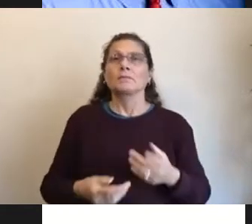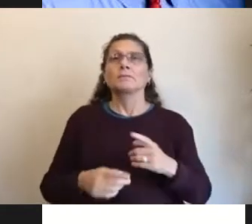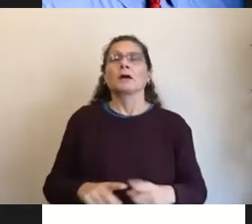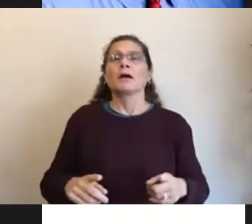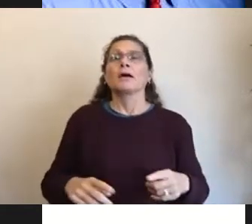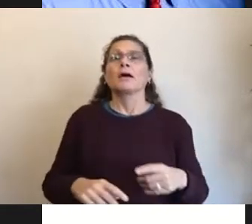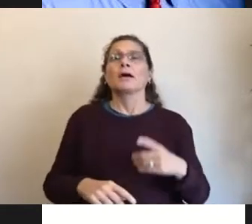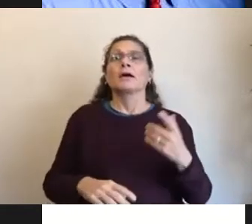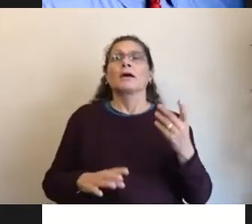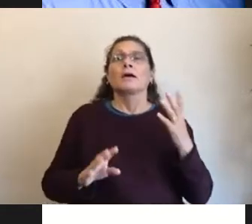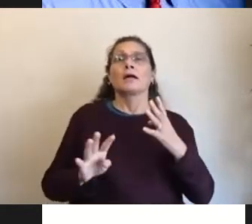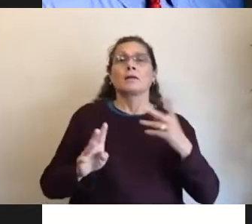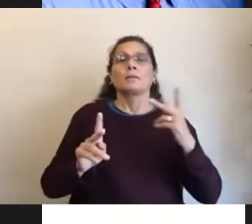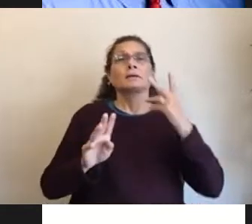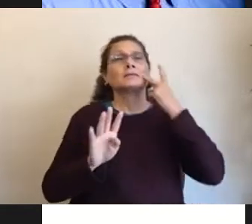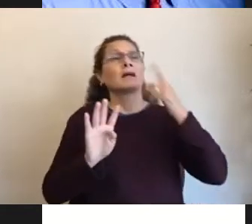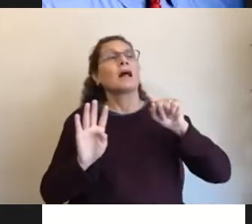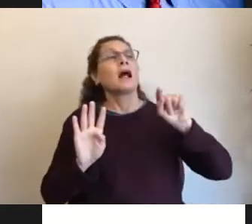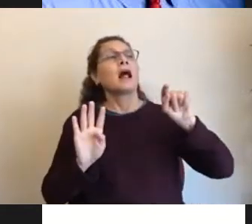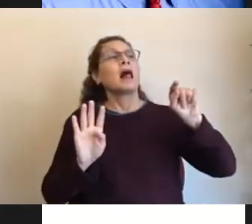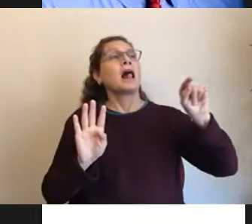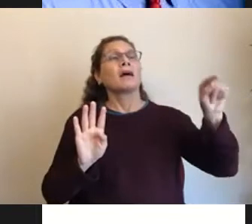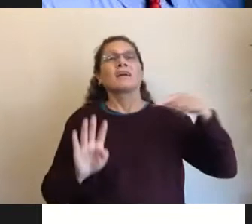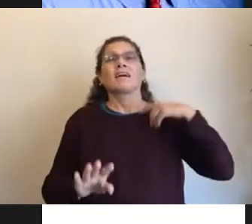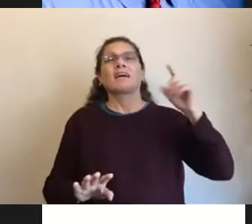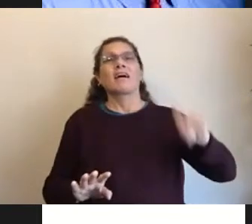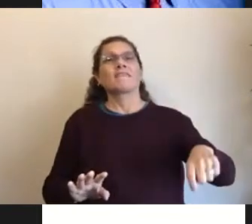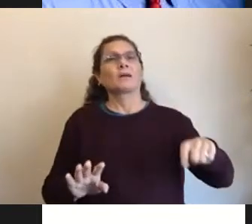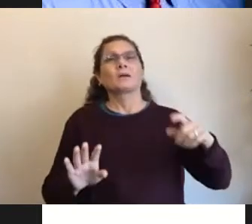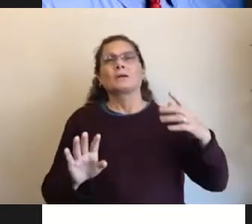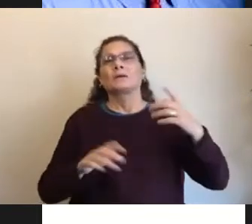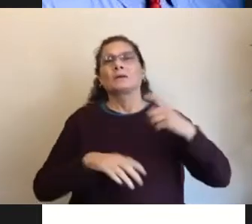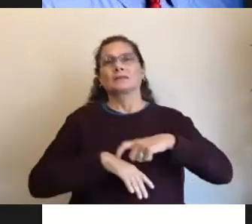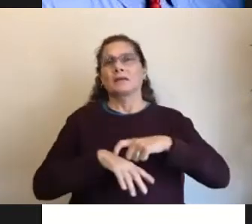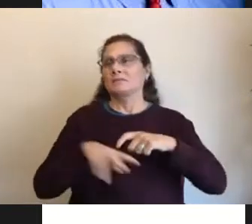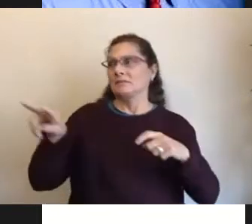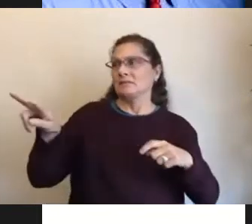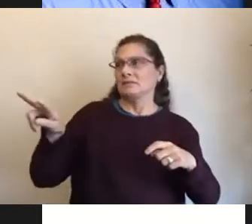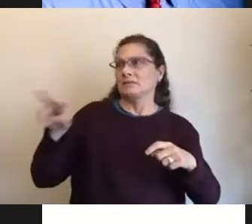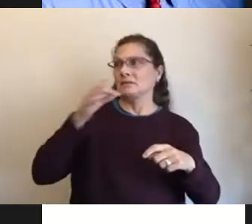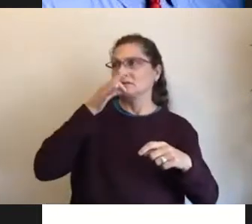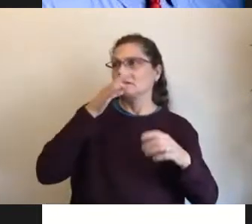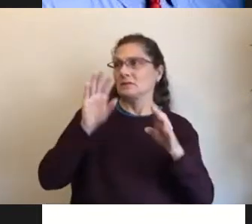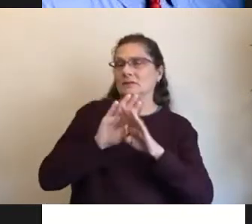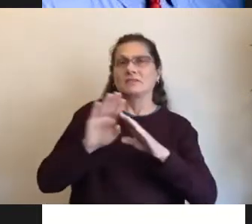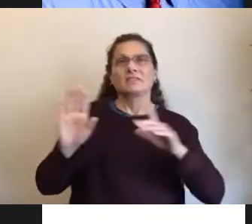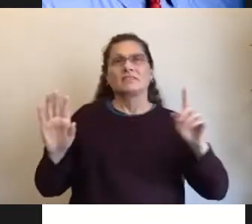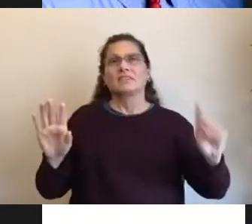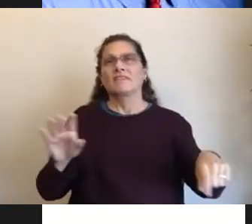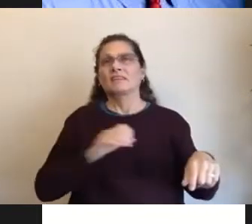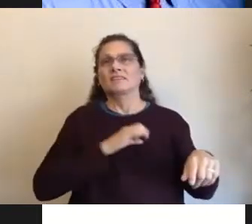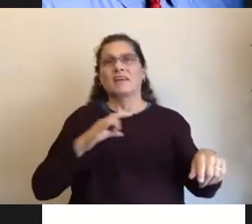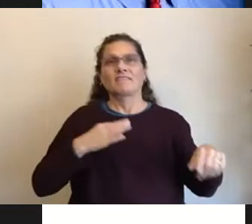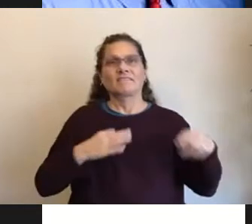too long, again, based on being able to get our staff home so that they can be back the next morning, we have to make a decision to close or